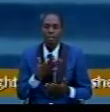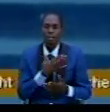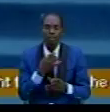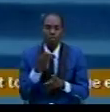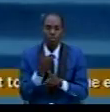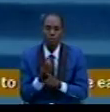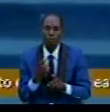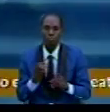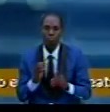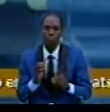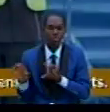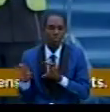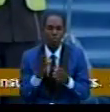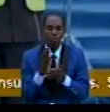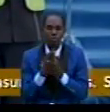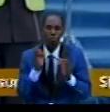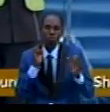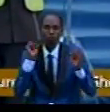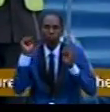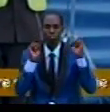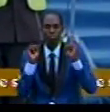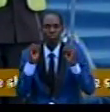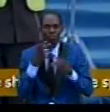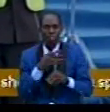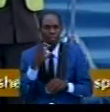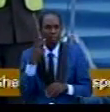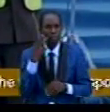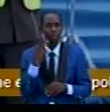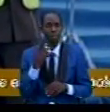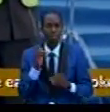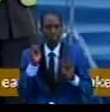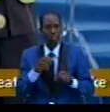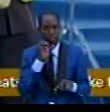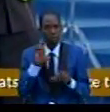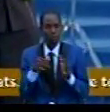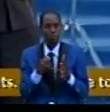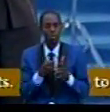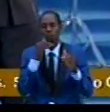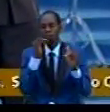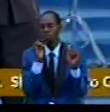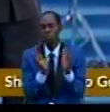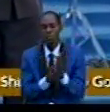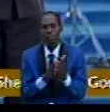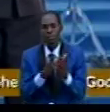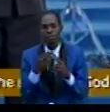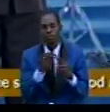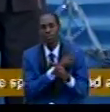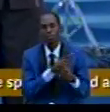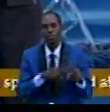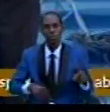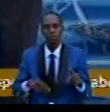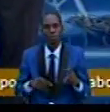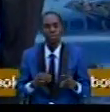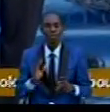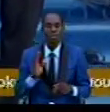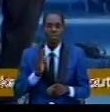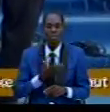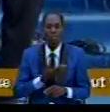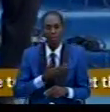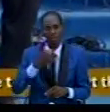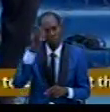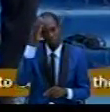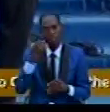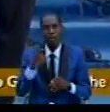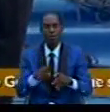say, I really bless the name of, praise the Lord. Our daddy, long life in